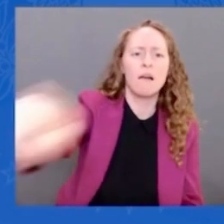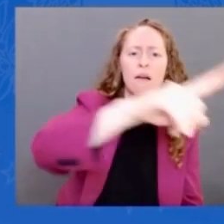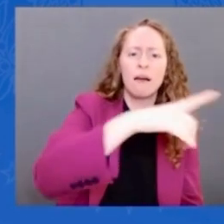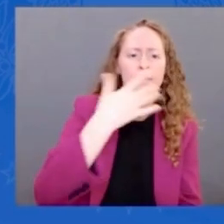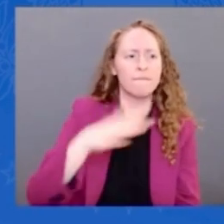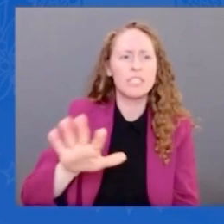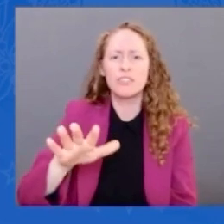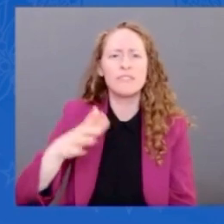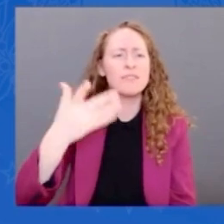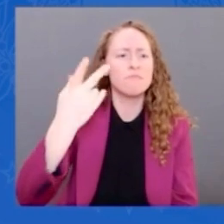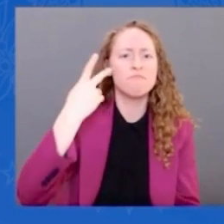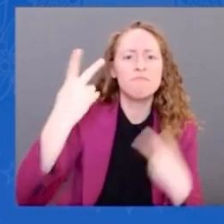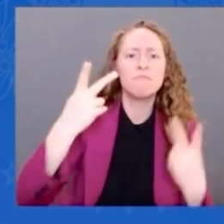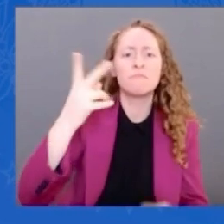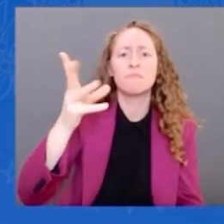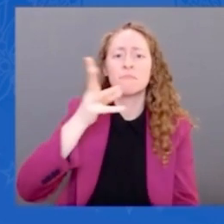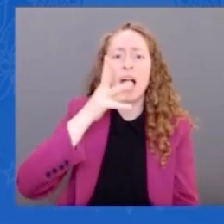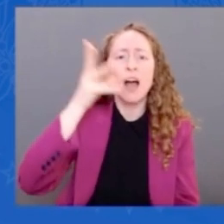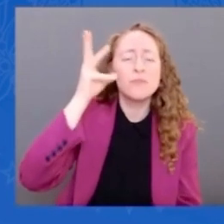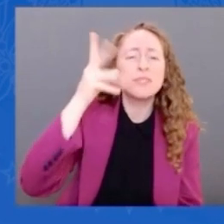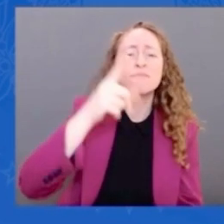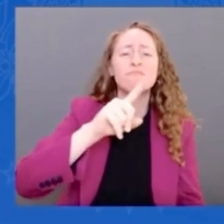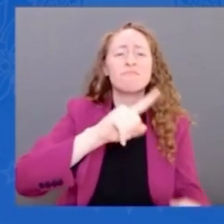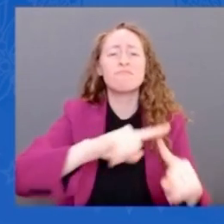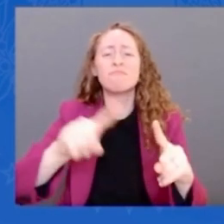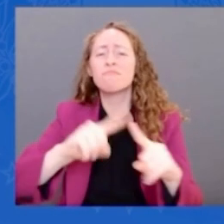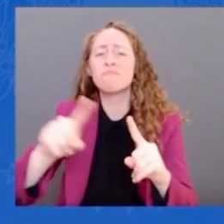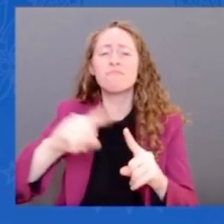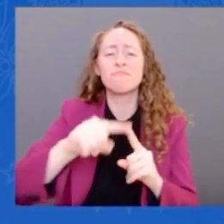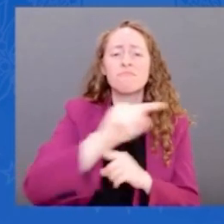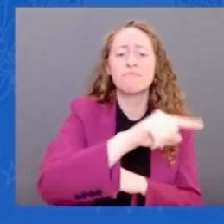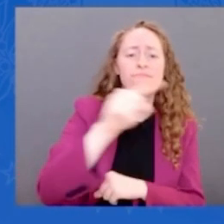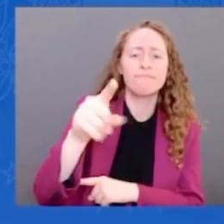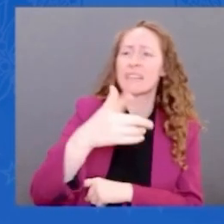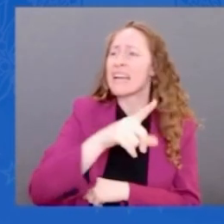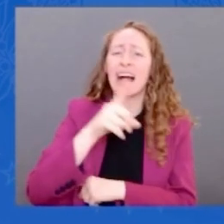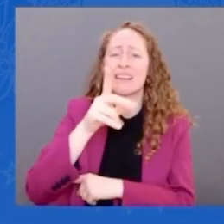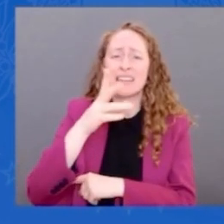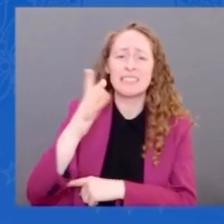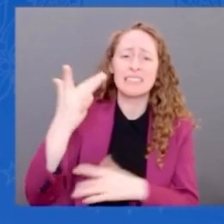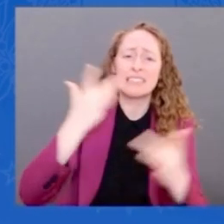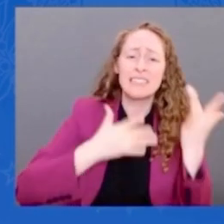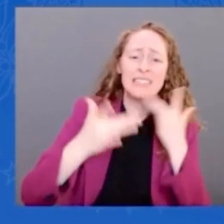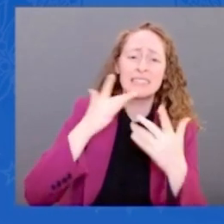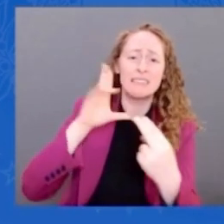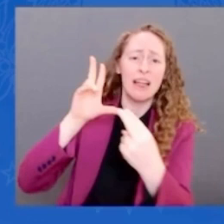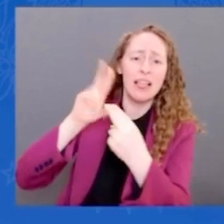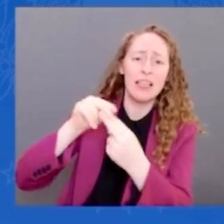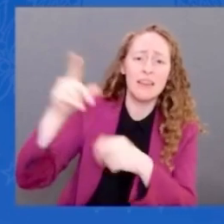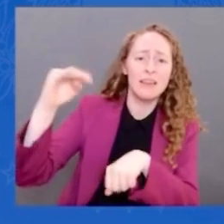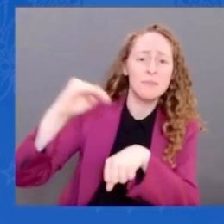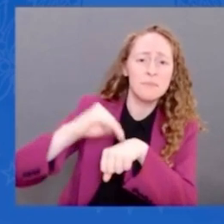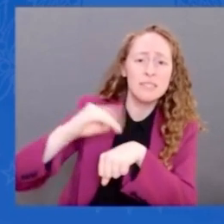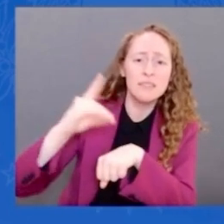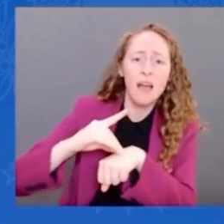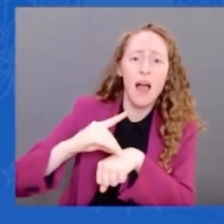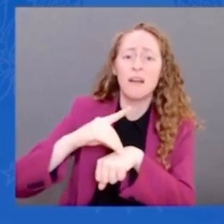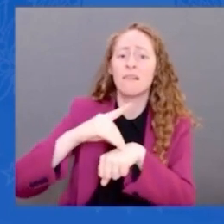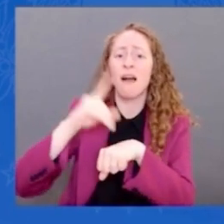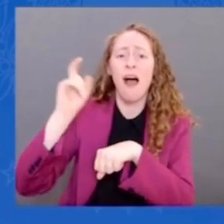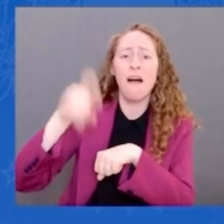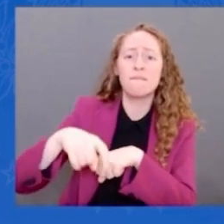lot outside of McDonald's and just so they could get connected to the internet so their kid could do their homework during the pandemic,